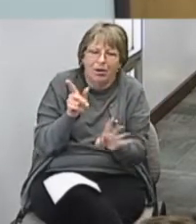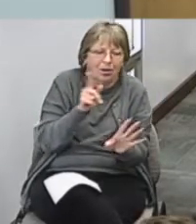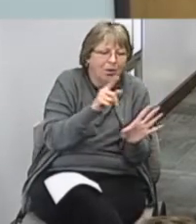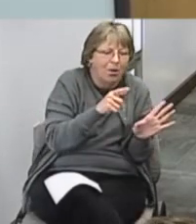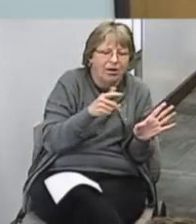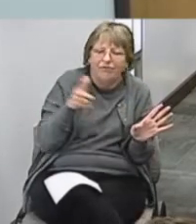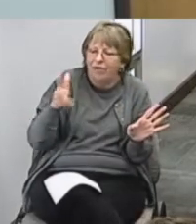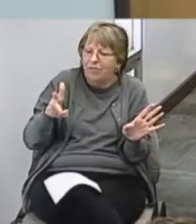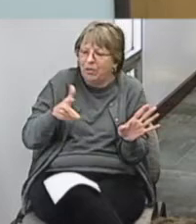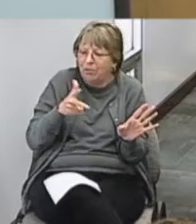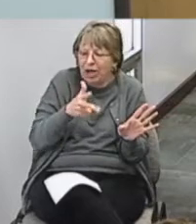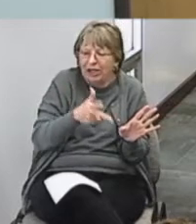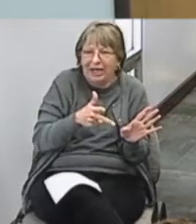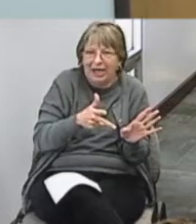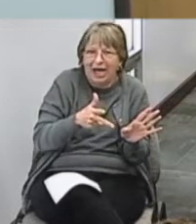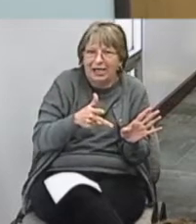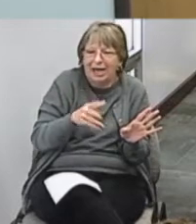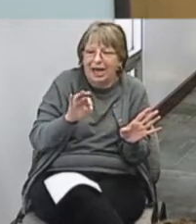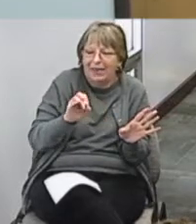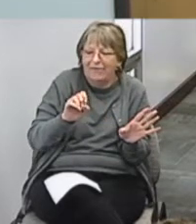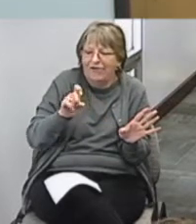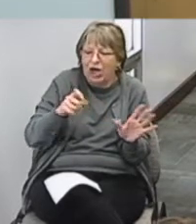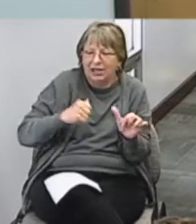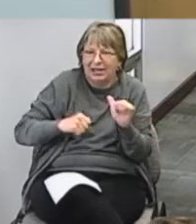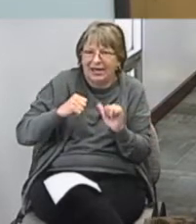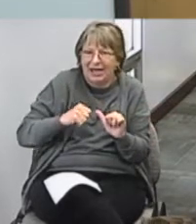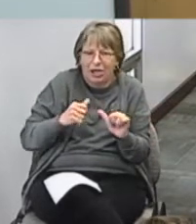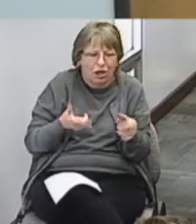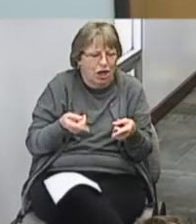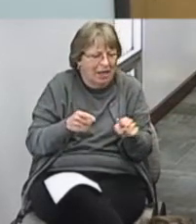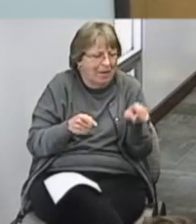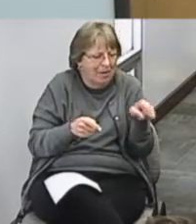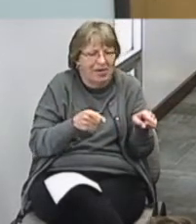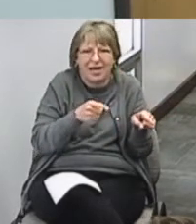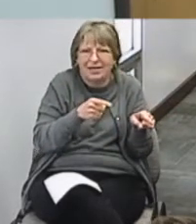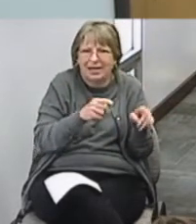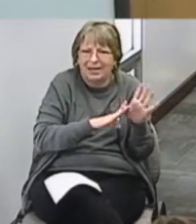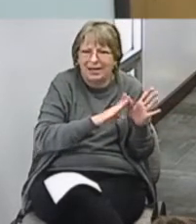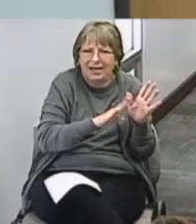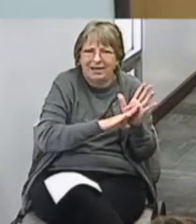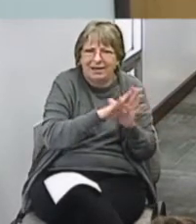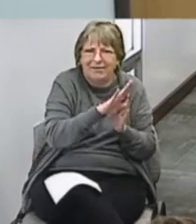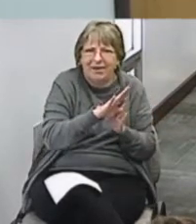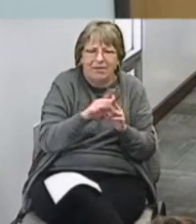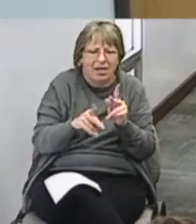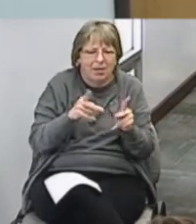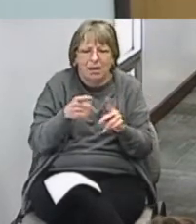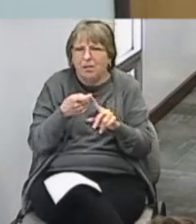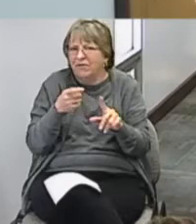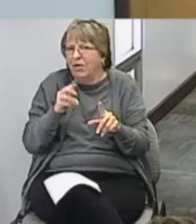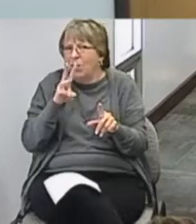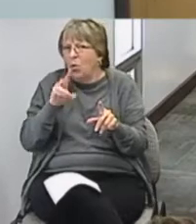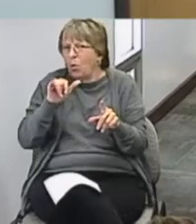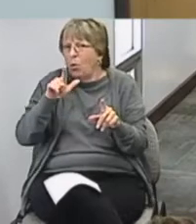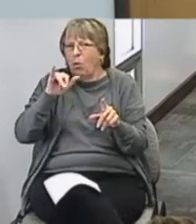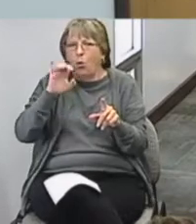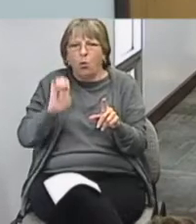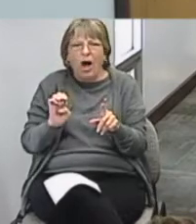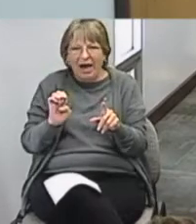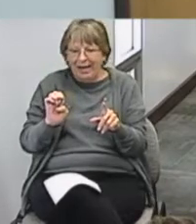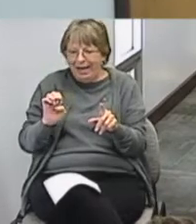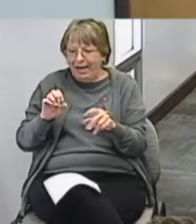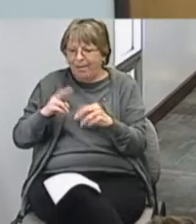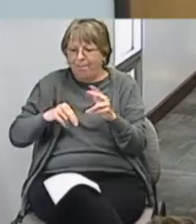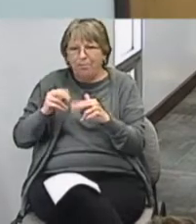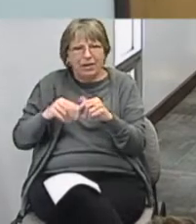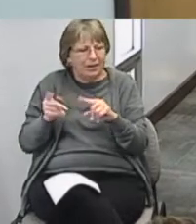lot and the Fox Theater. It's, once it's up and going, the people from the Wiley Building, I think, will come down and utilize it. And I